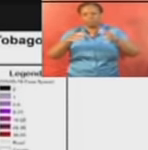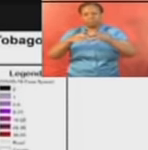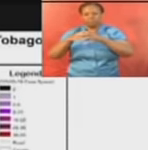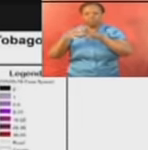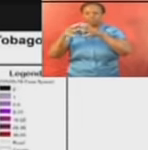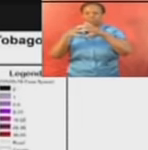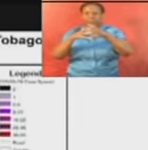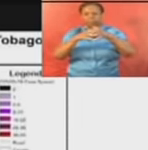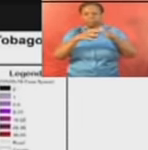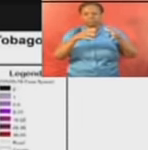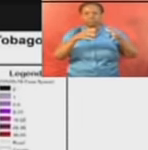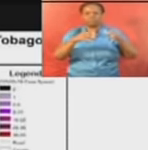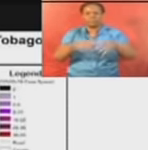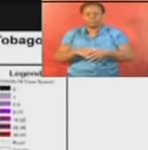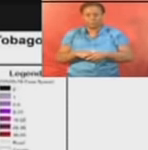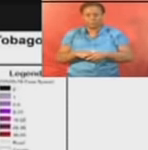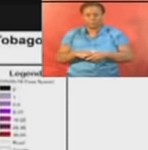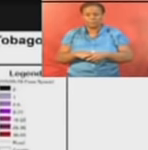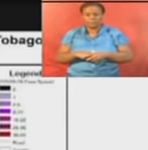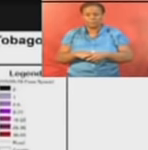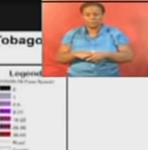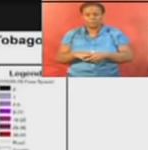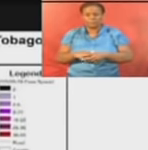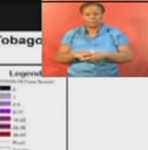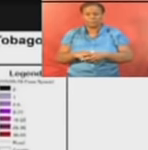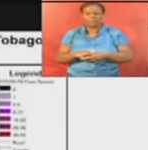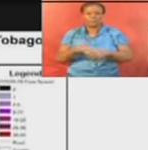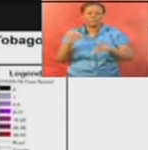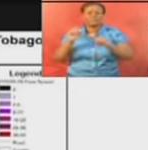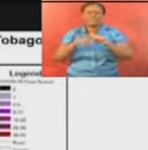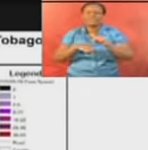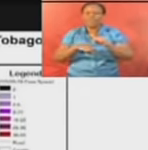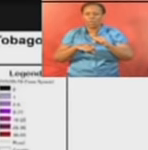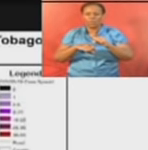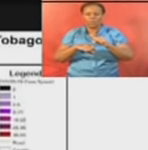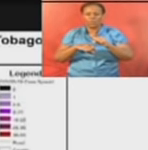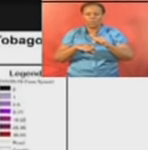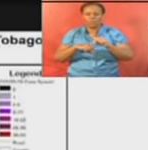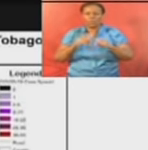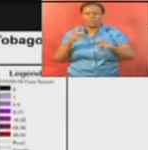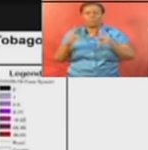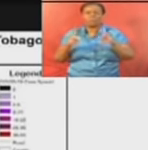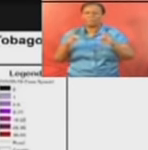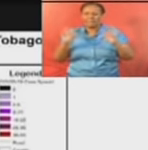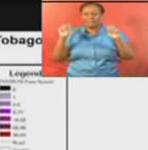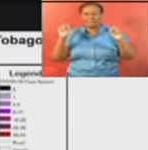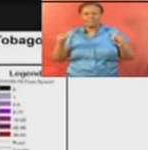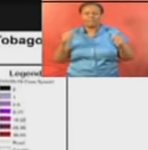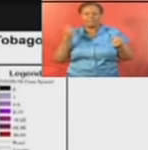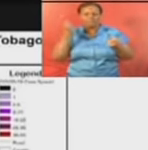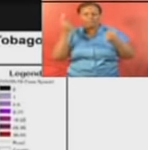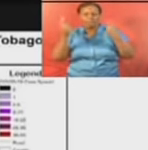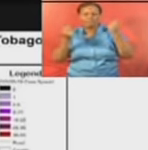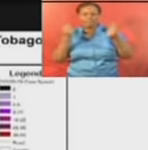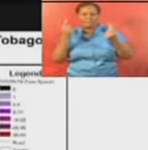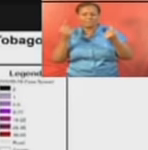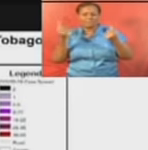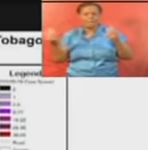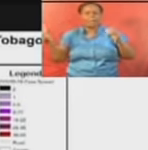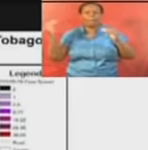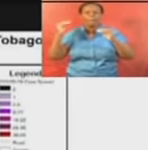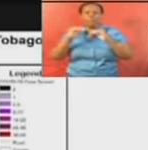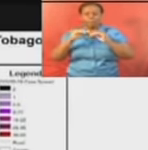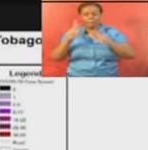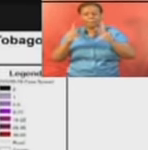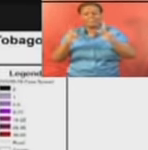community or town. And it allows persons to understand that there are more cases around the population